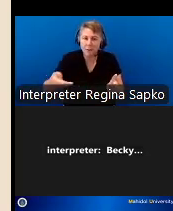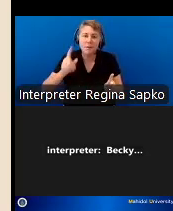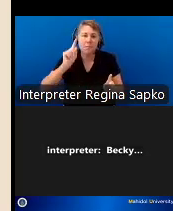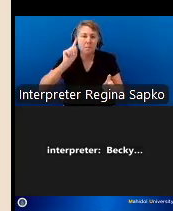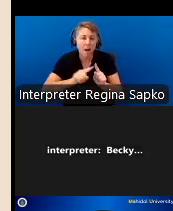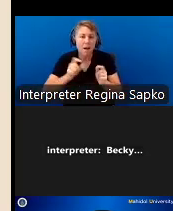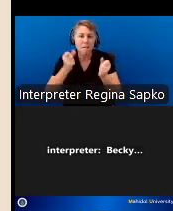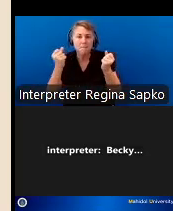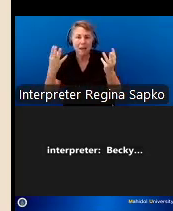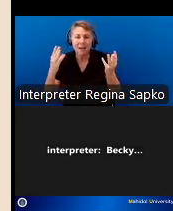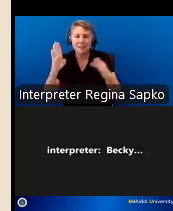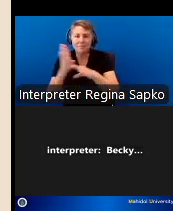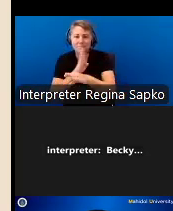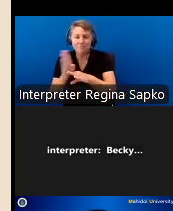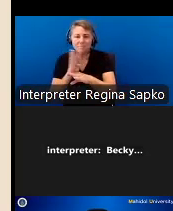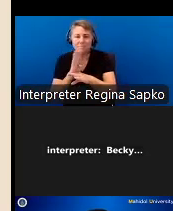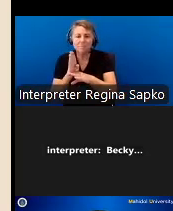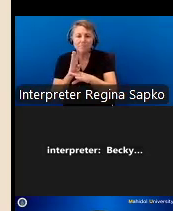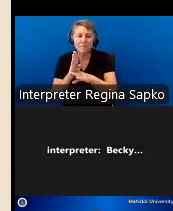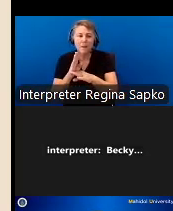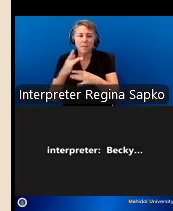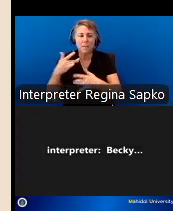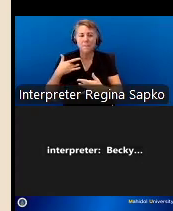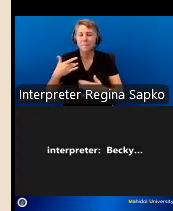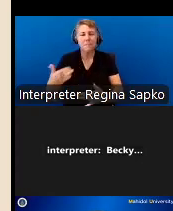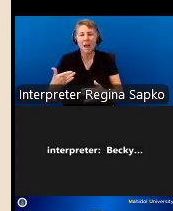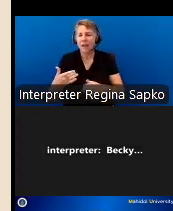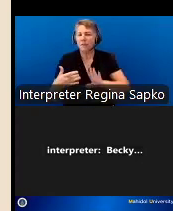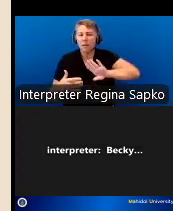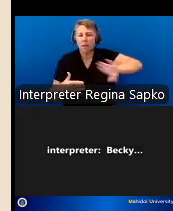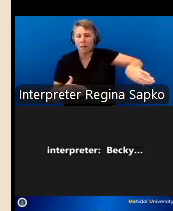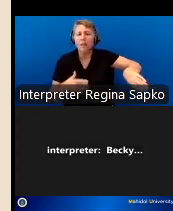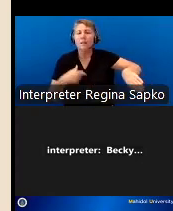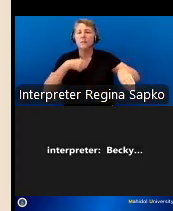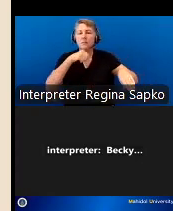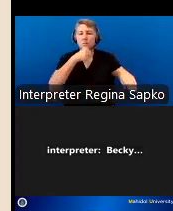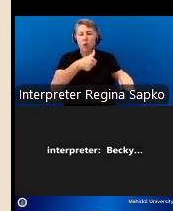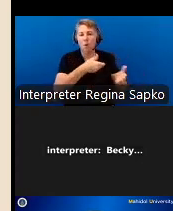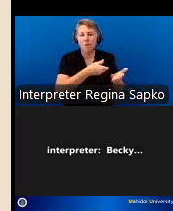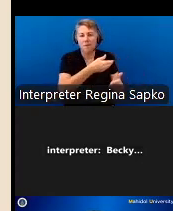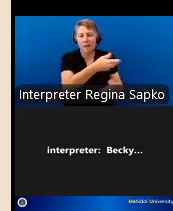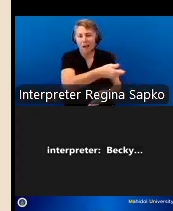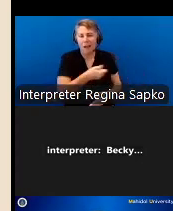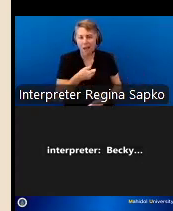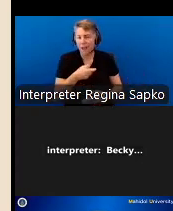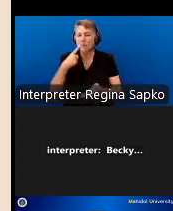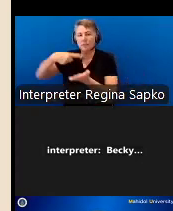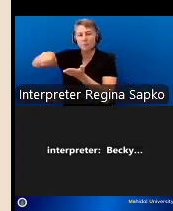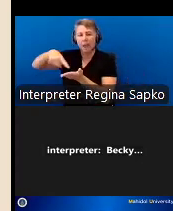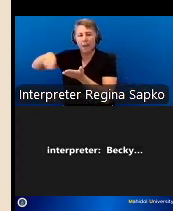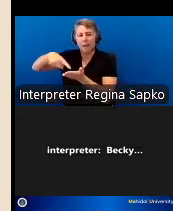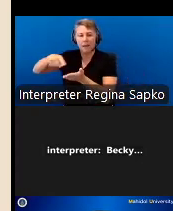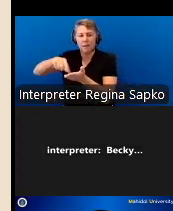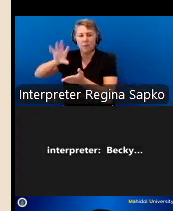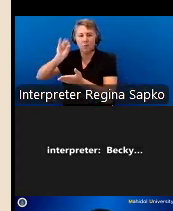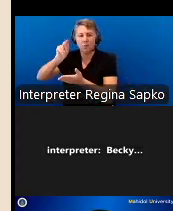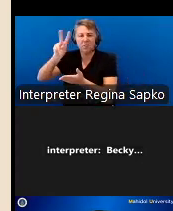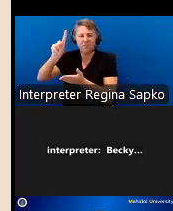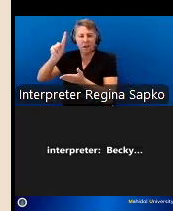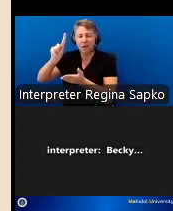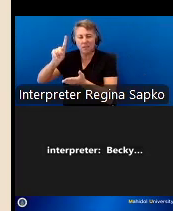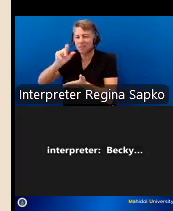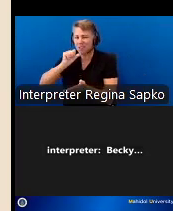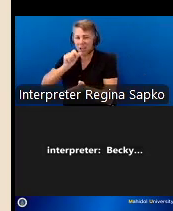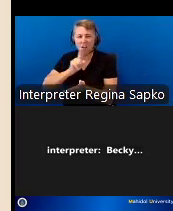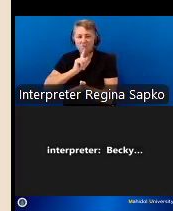to pay into the National Disability Fund instead of like hiring or actual hiring. So